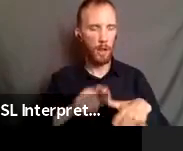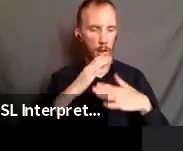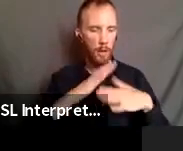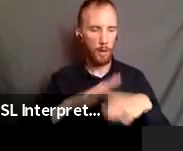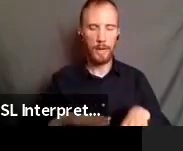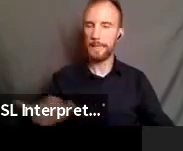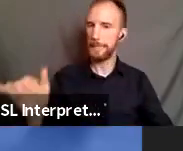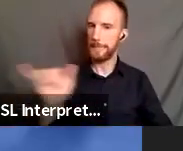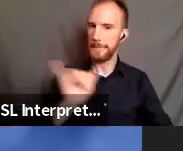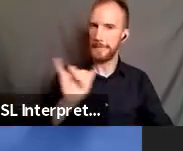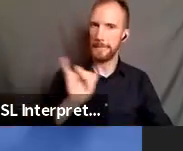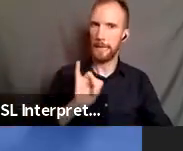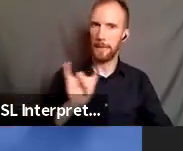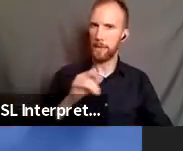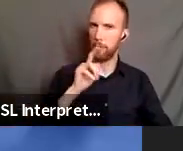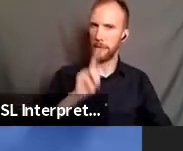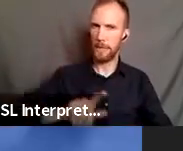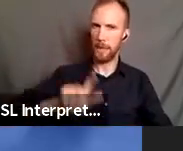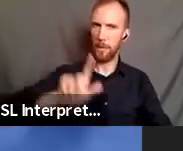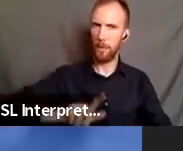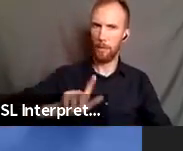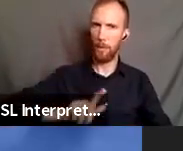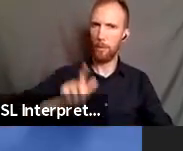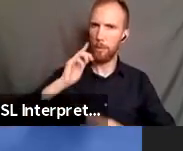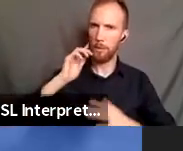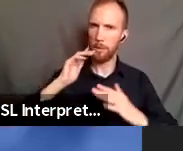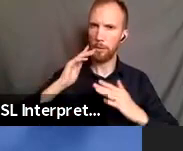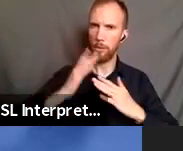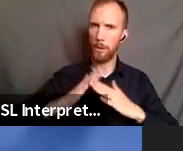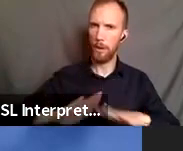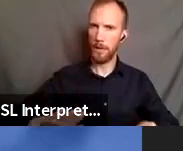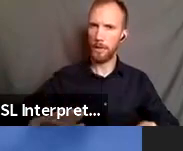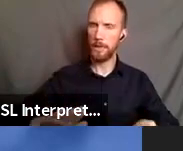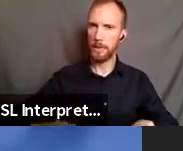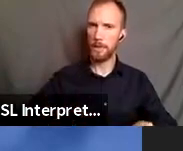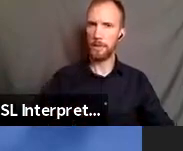yeah very very low mr president